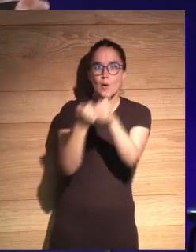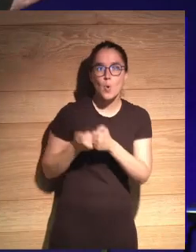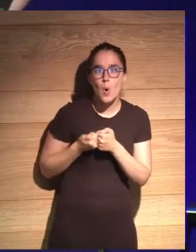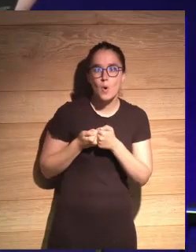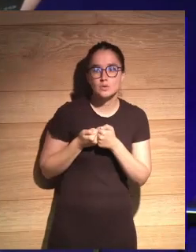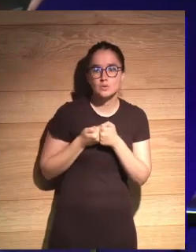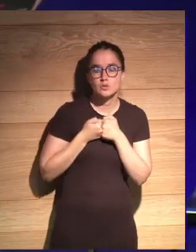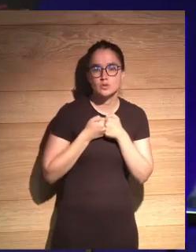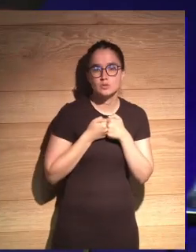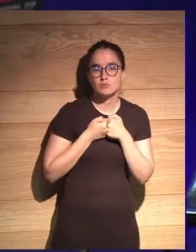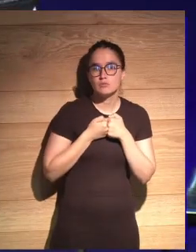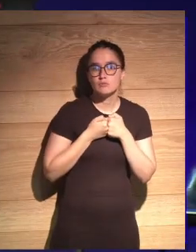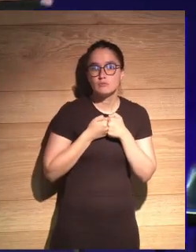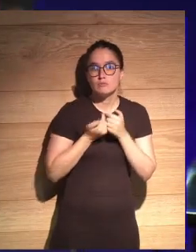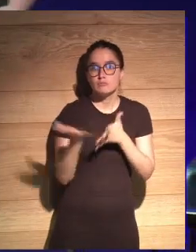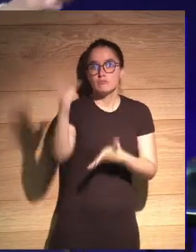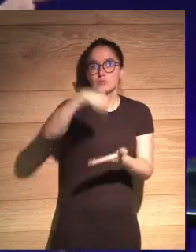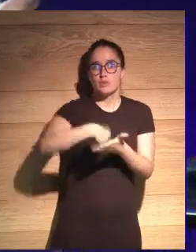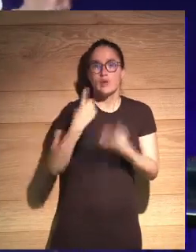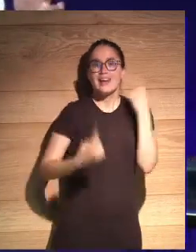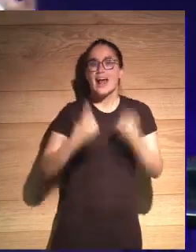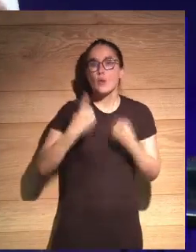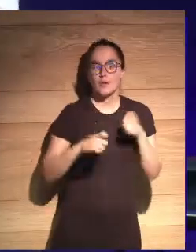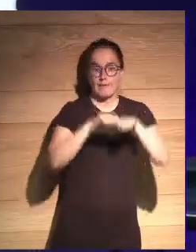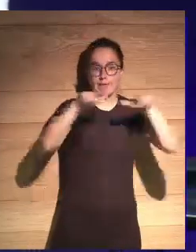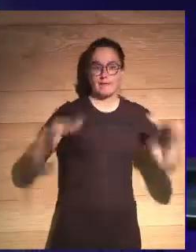will see how gaming